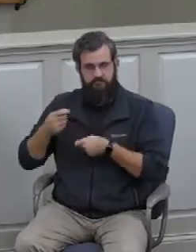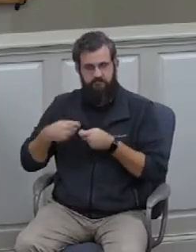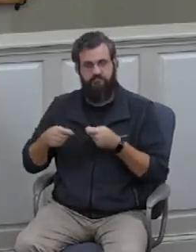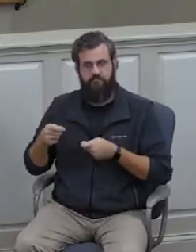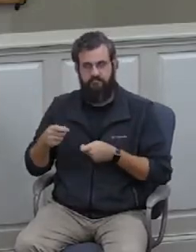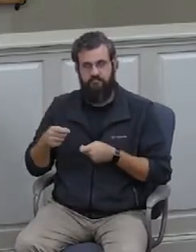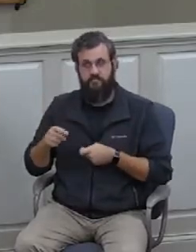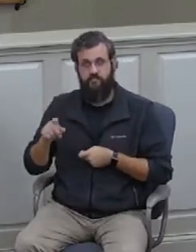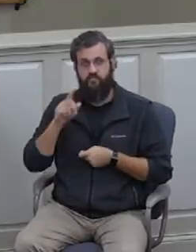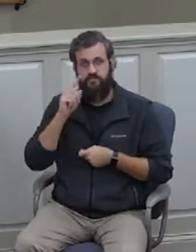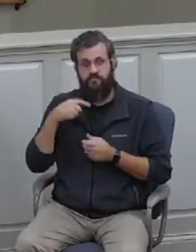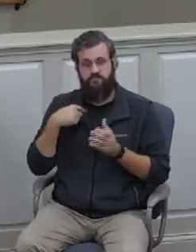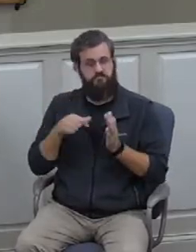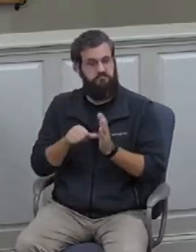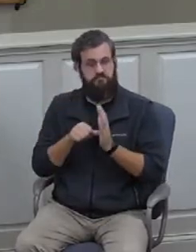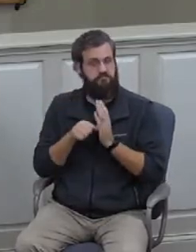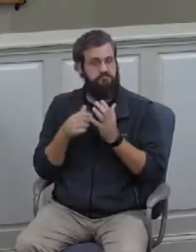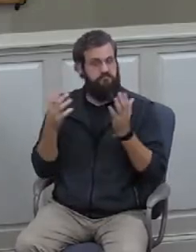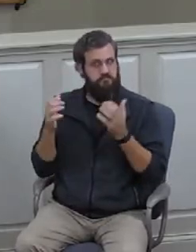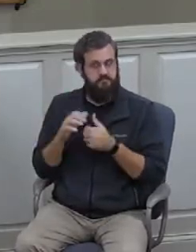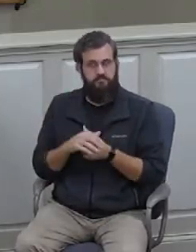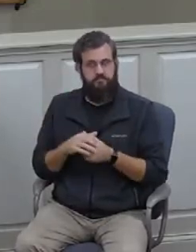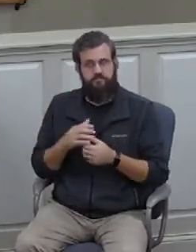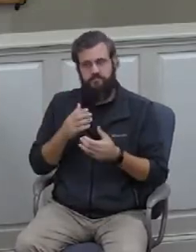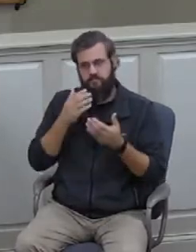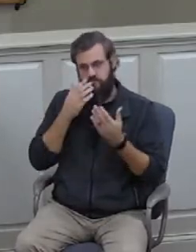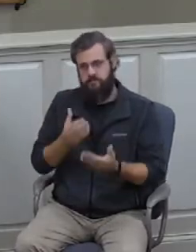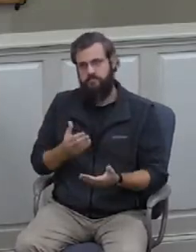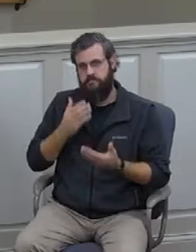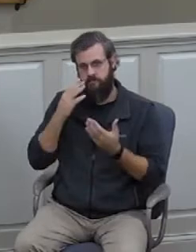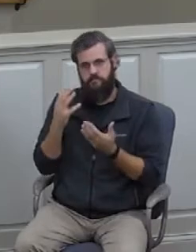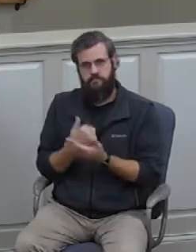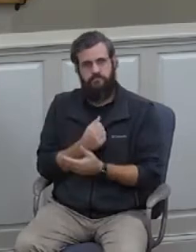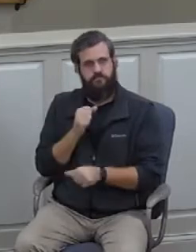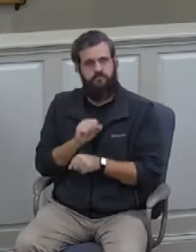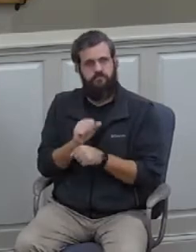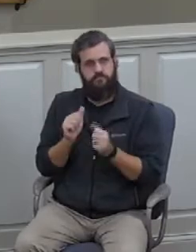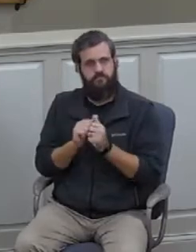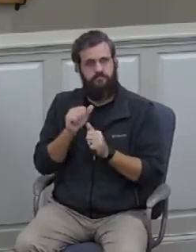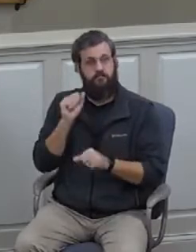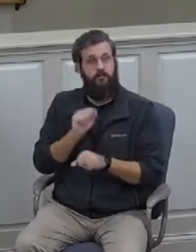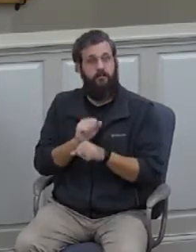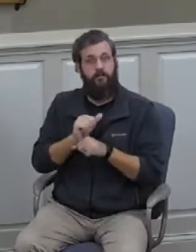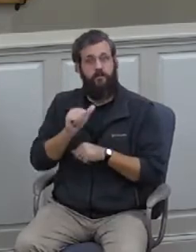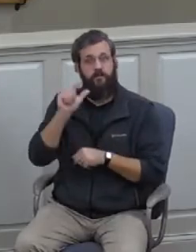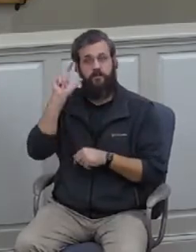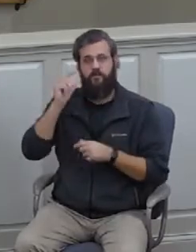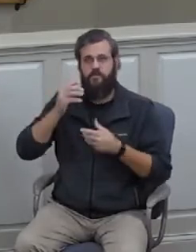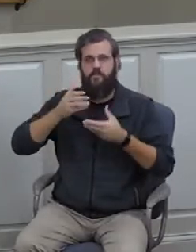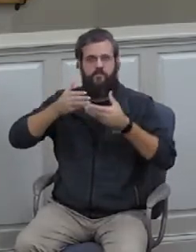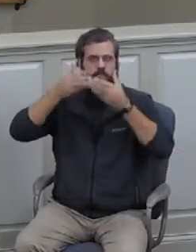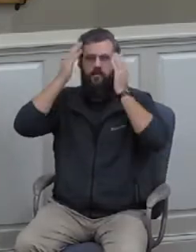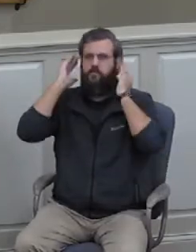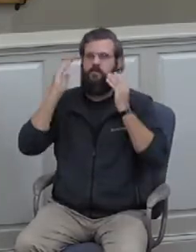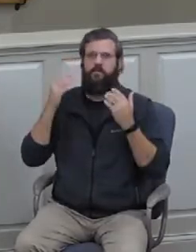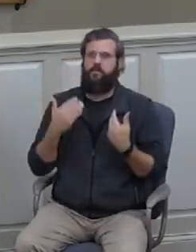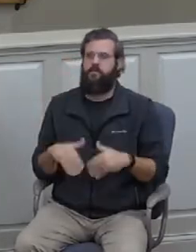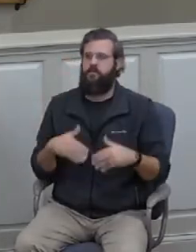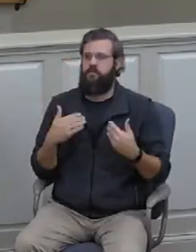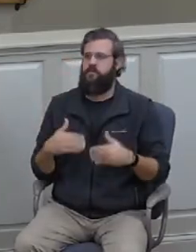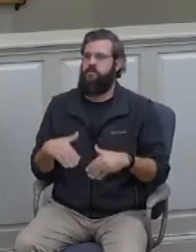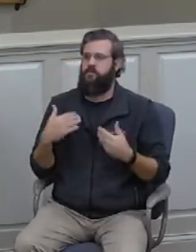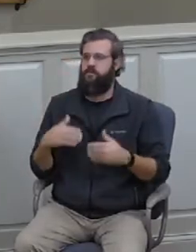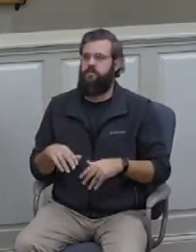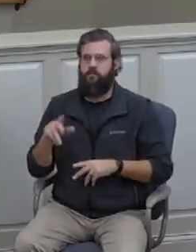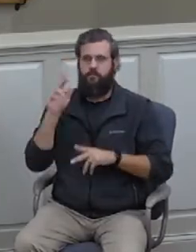thing I would say is I'm so thankful that I've gotten to work with all of the employees. And the other day was just overwhelming to me a little bit